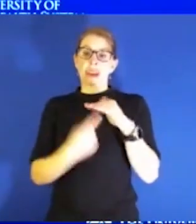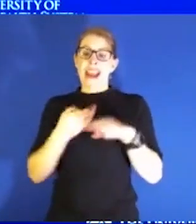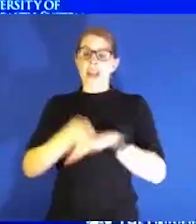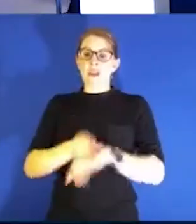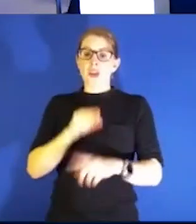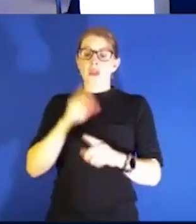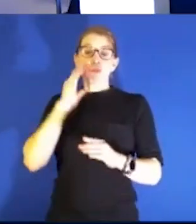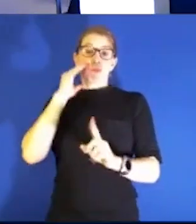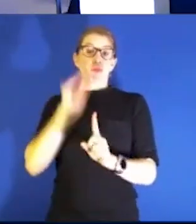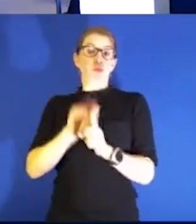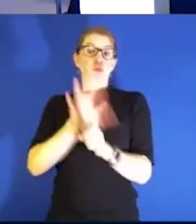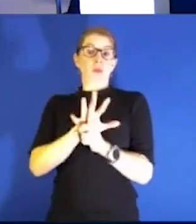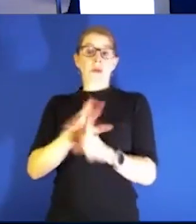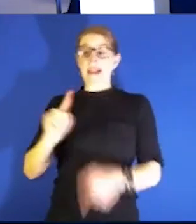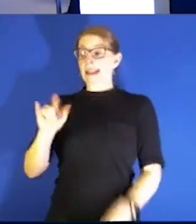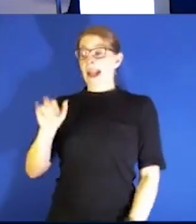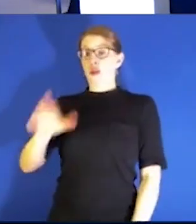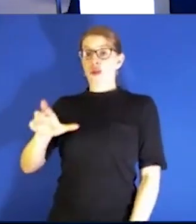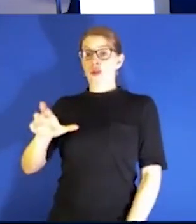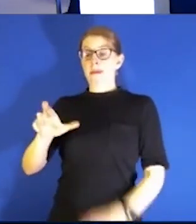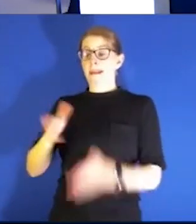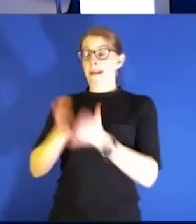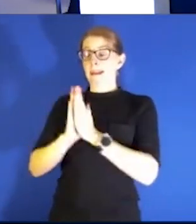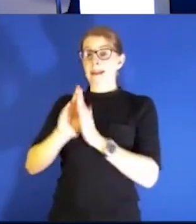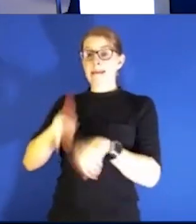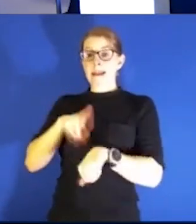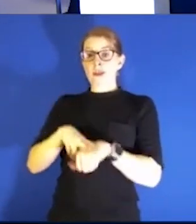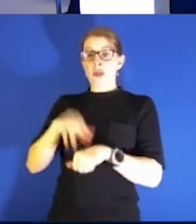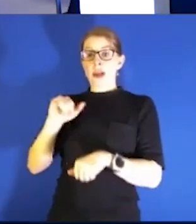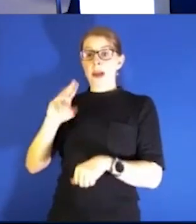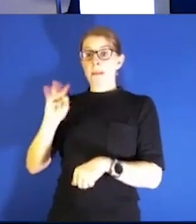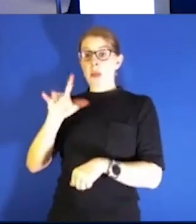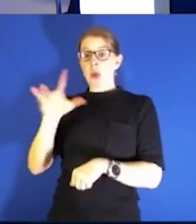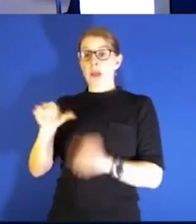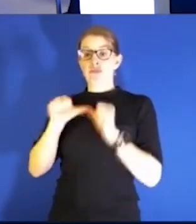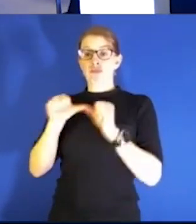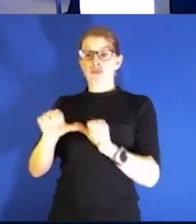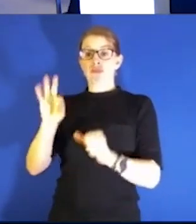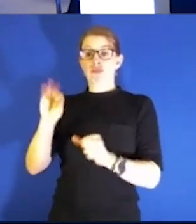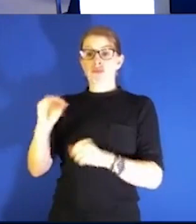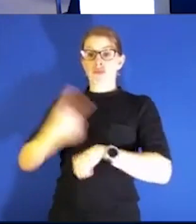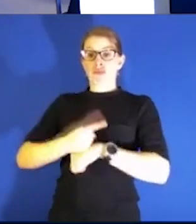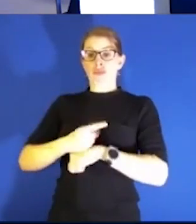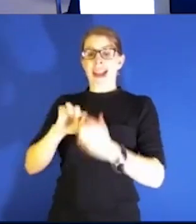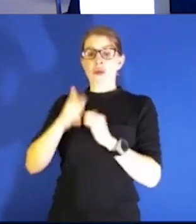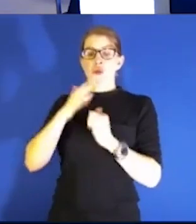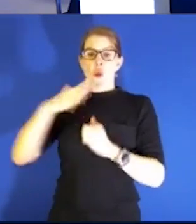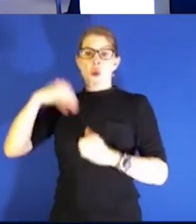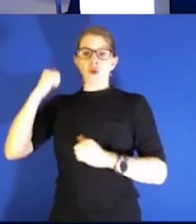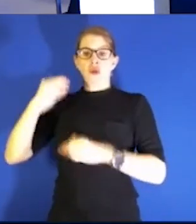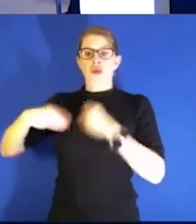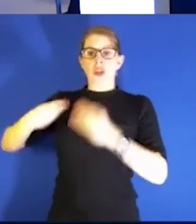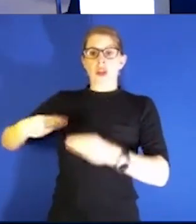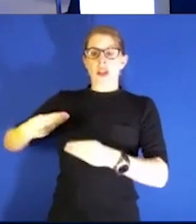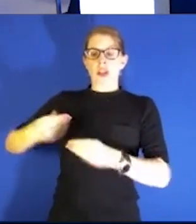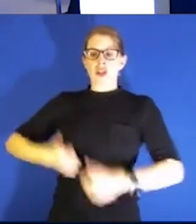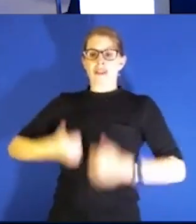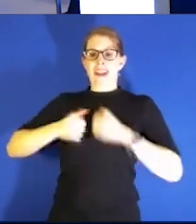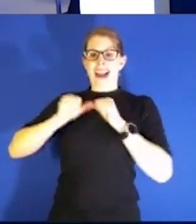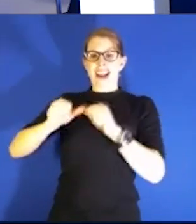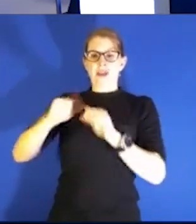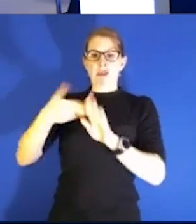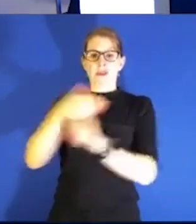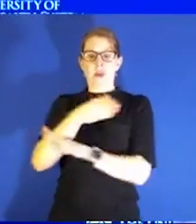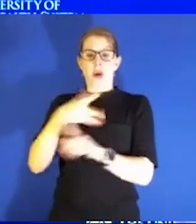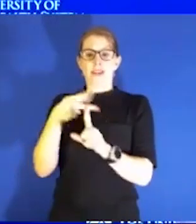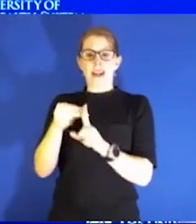Okay, Taylor's asking, if natural immunity only lasts about 90 days, how did older generations survive before vaccines? I